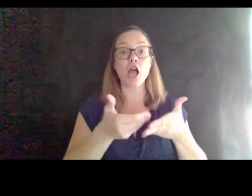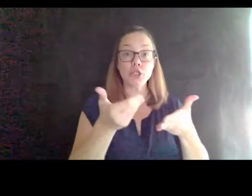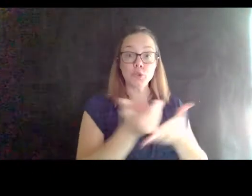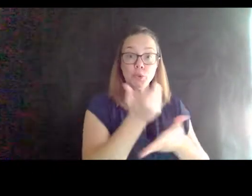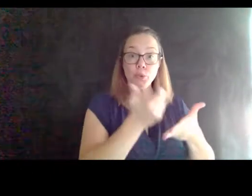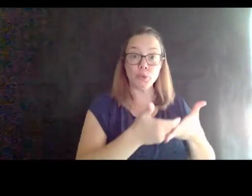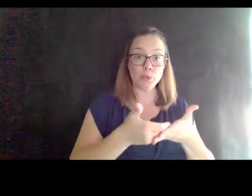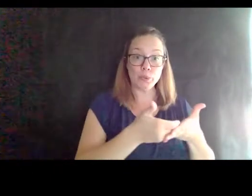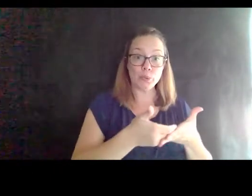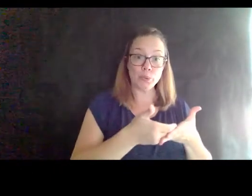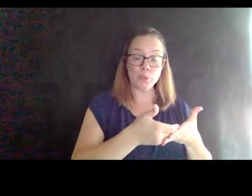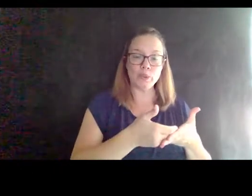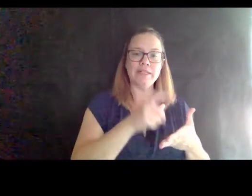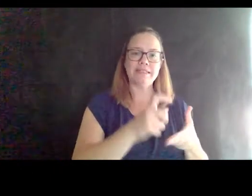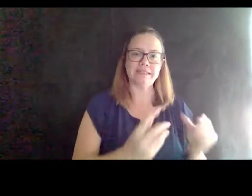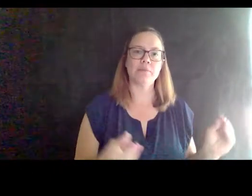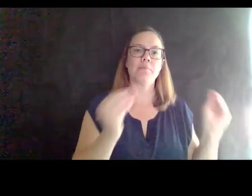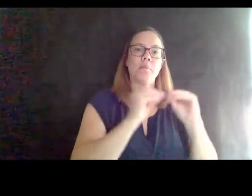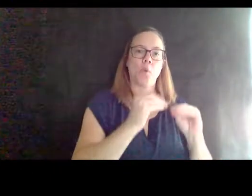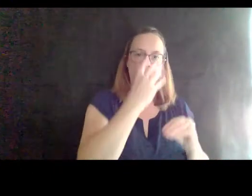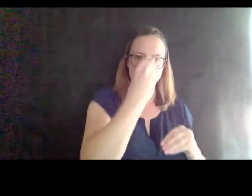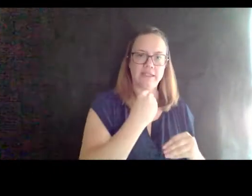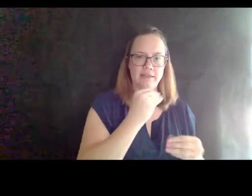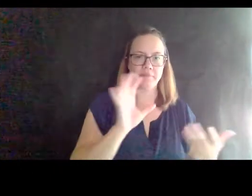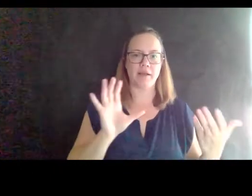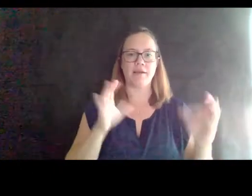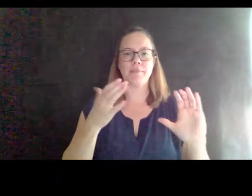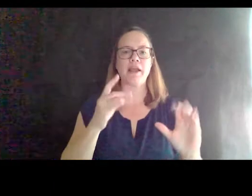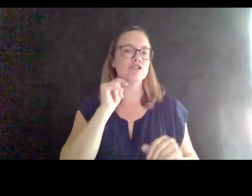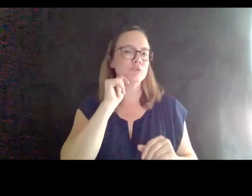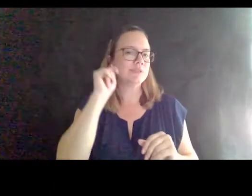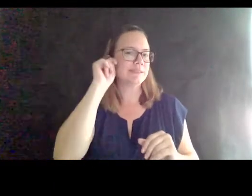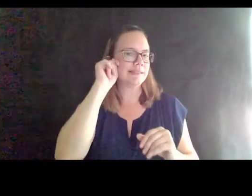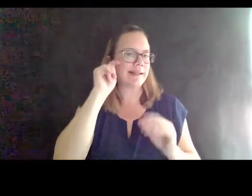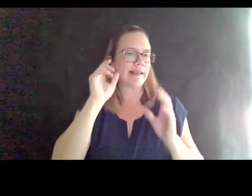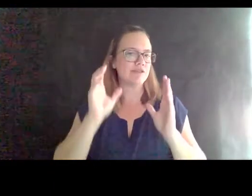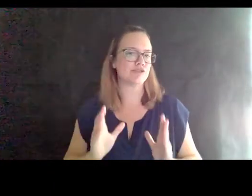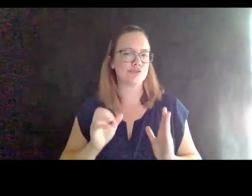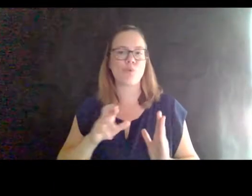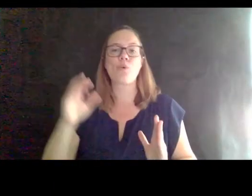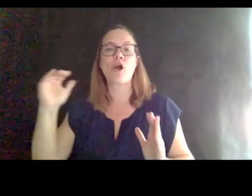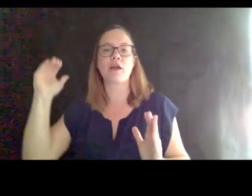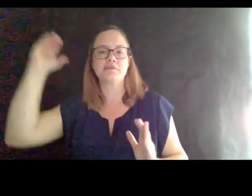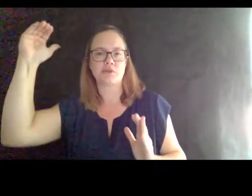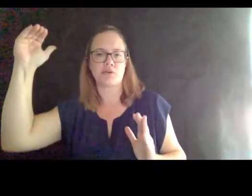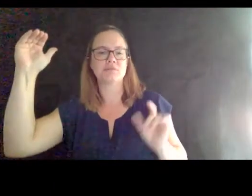newborn obviously needs more sleep than a teen or an adult.